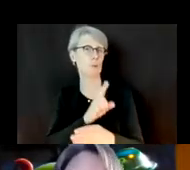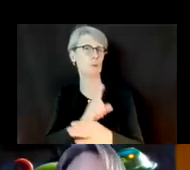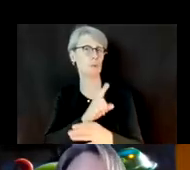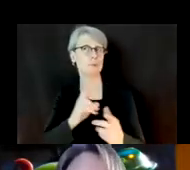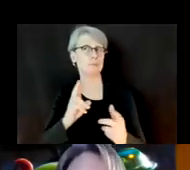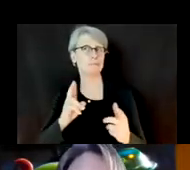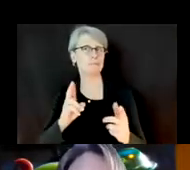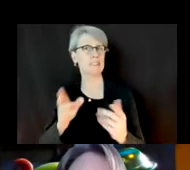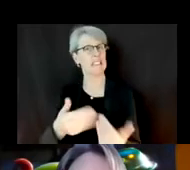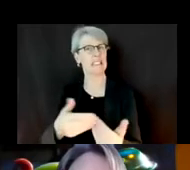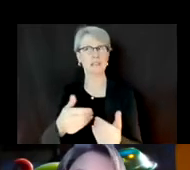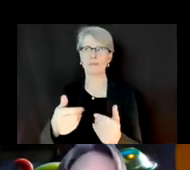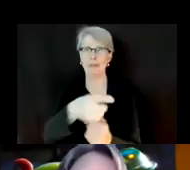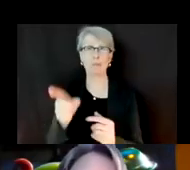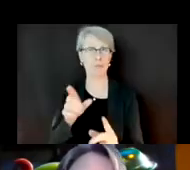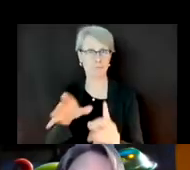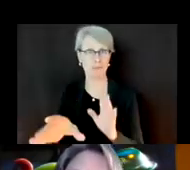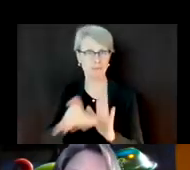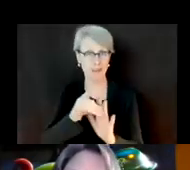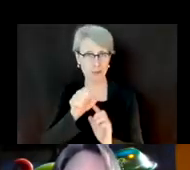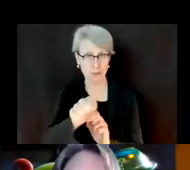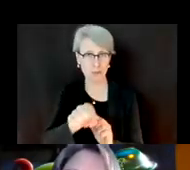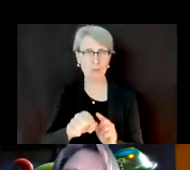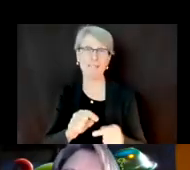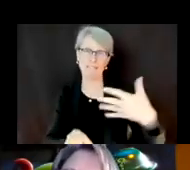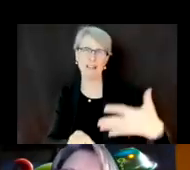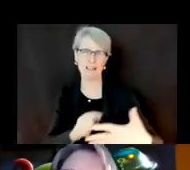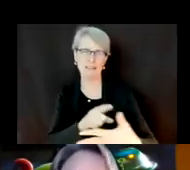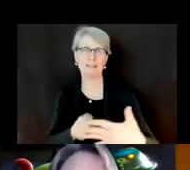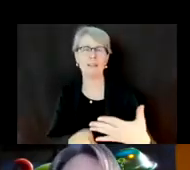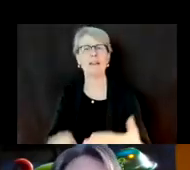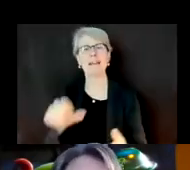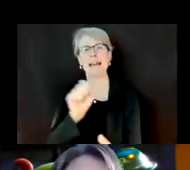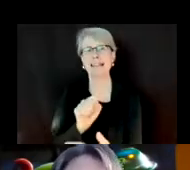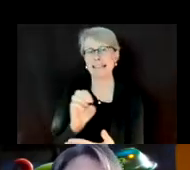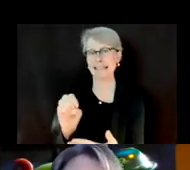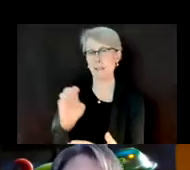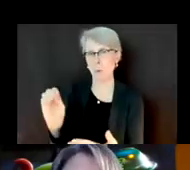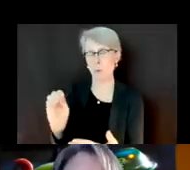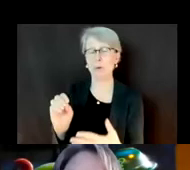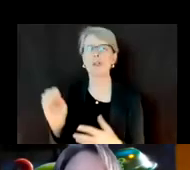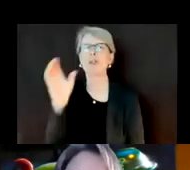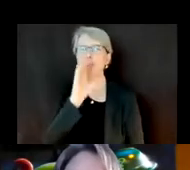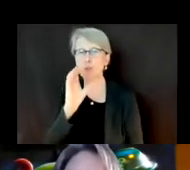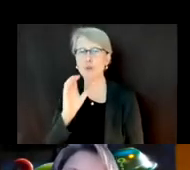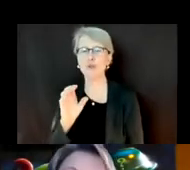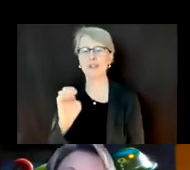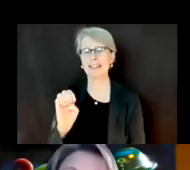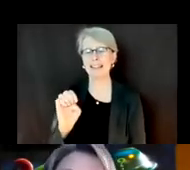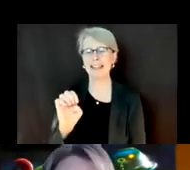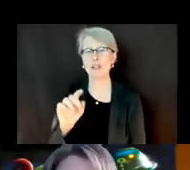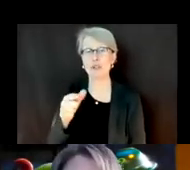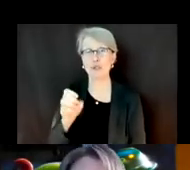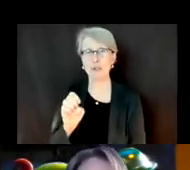the expression search engine optimization, or SEO. So these are all things, whatever interests you, that you can ask me